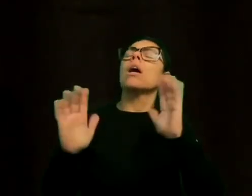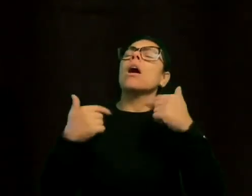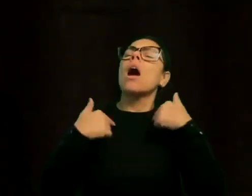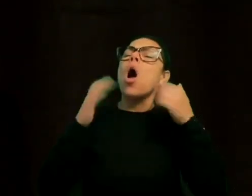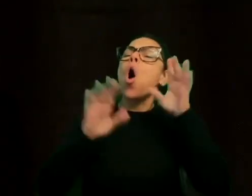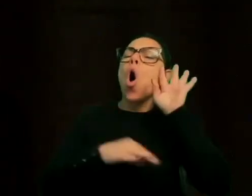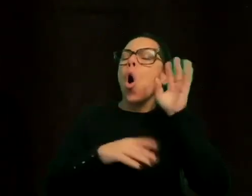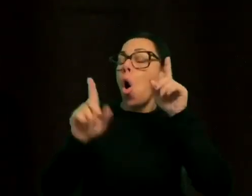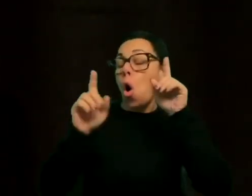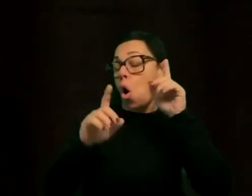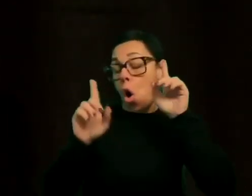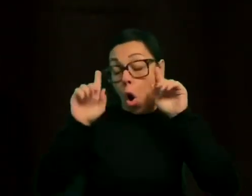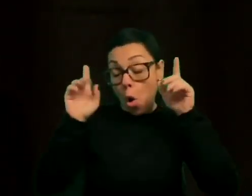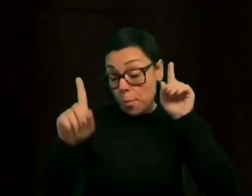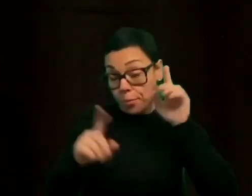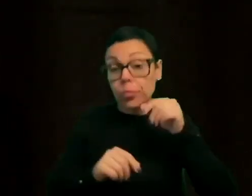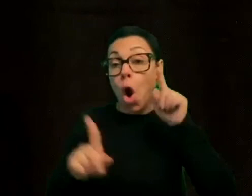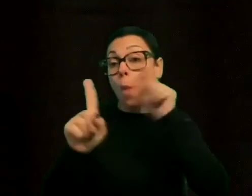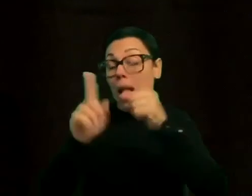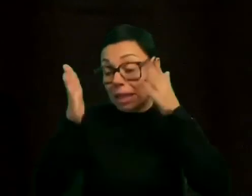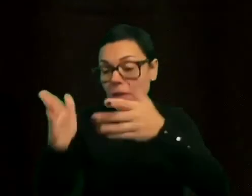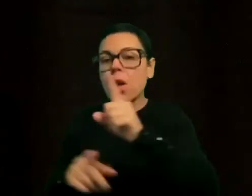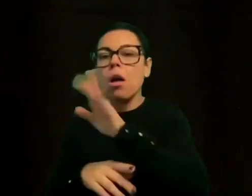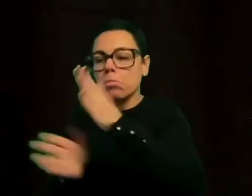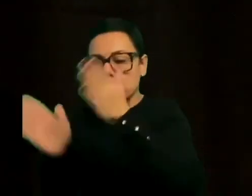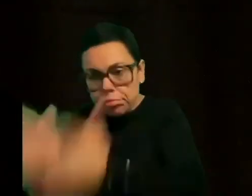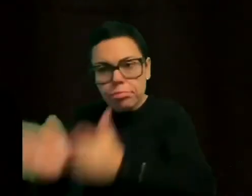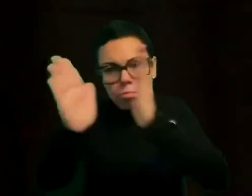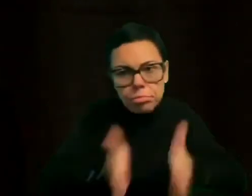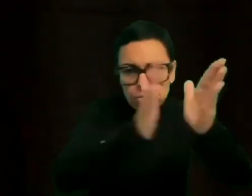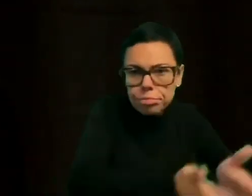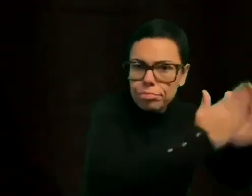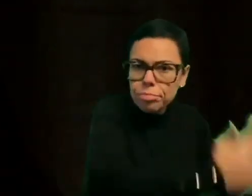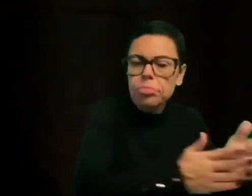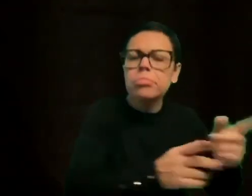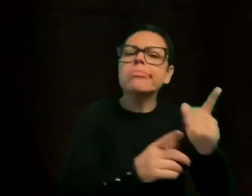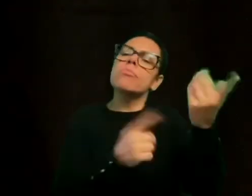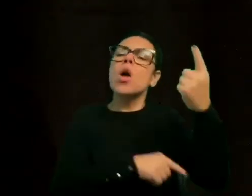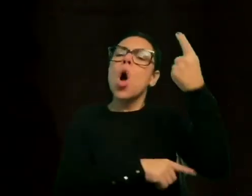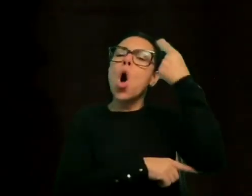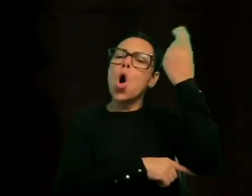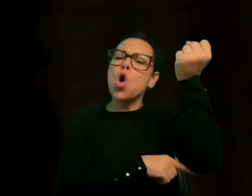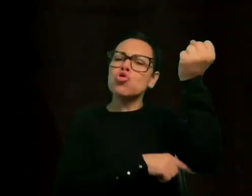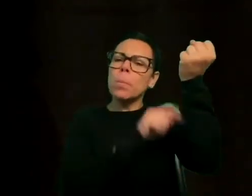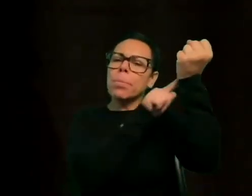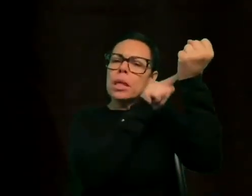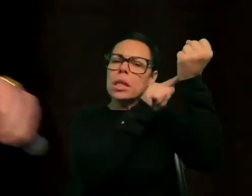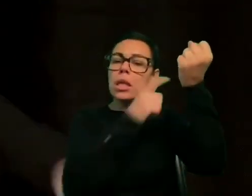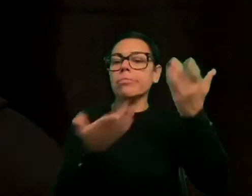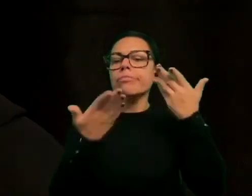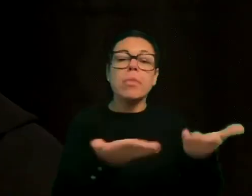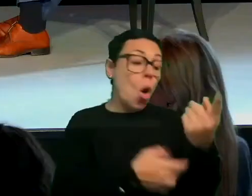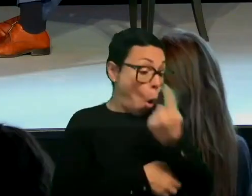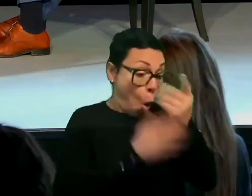it's a much more complex concept than just clinging to the figures of what you're purchasing in the end. Alexander Gies, that we